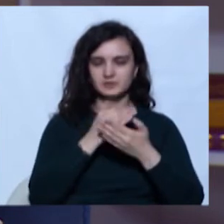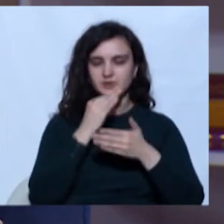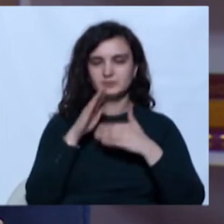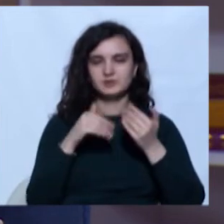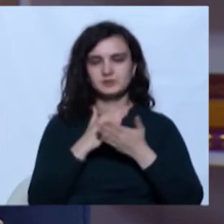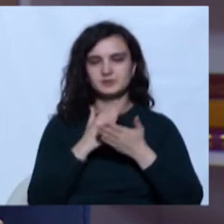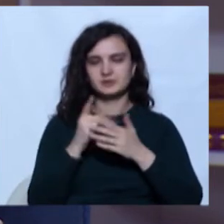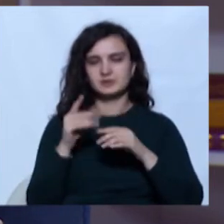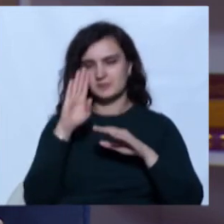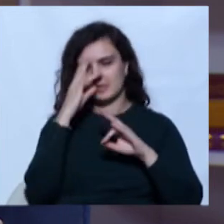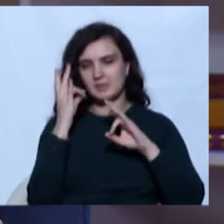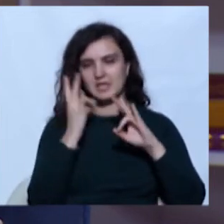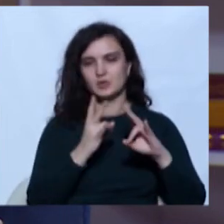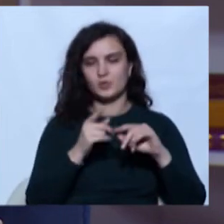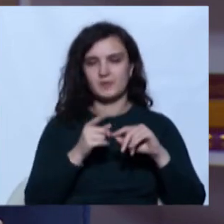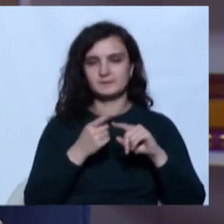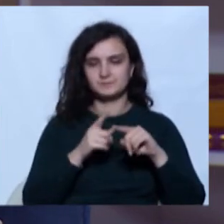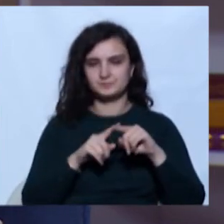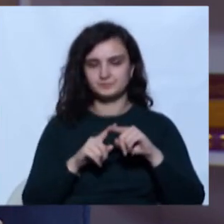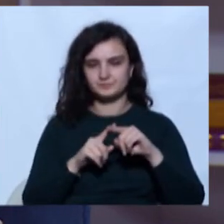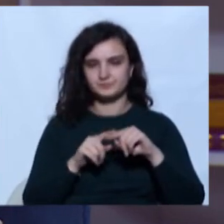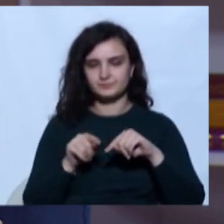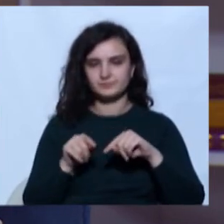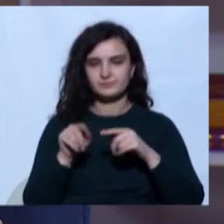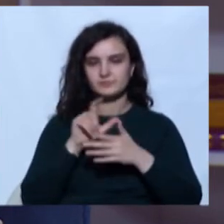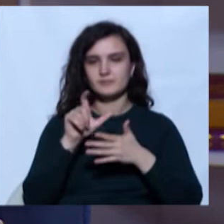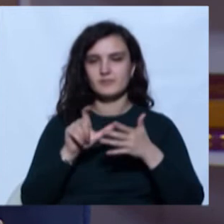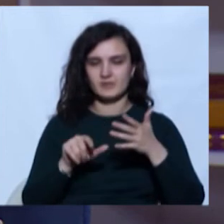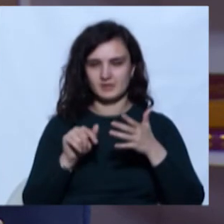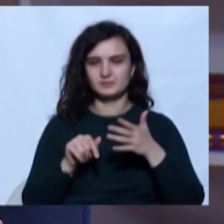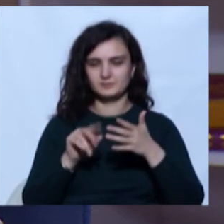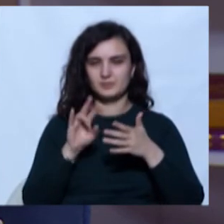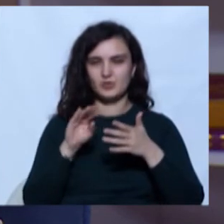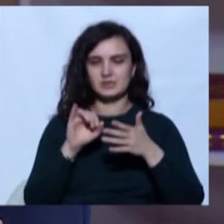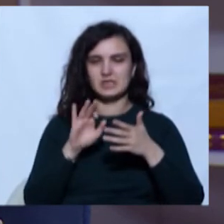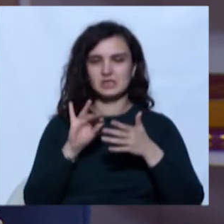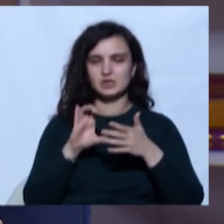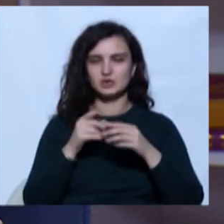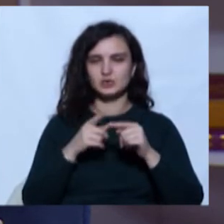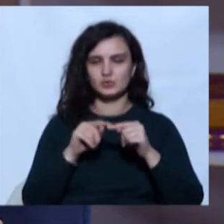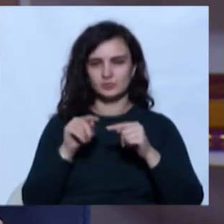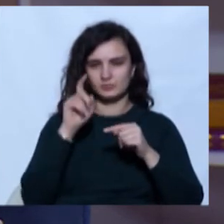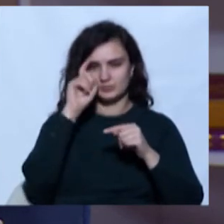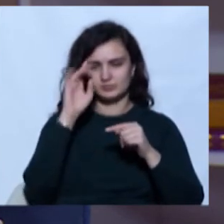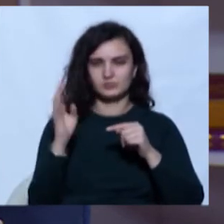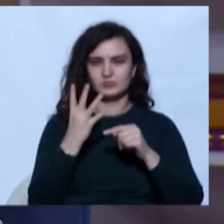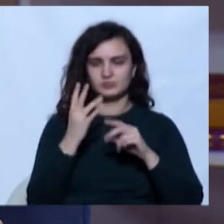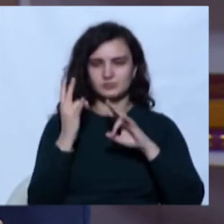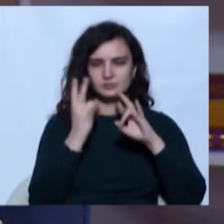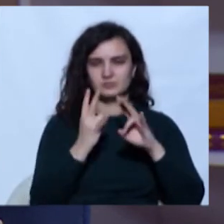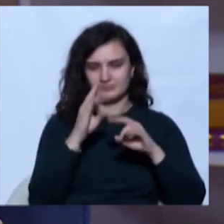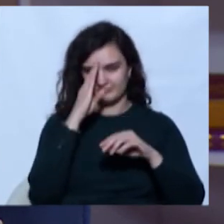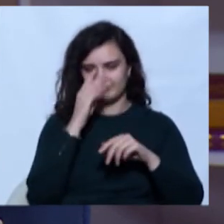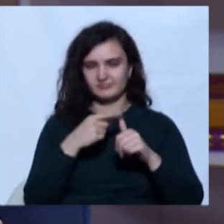have betrayal. In the full text of the Count of Monte Cristo, the four men who betrayed